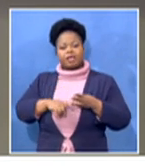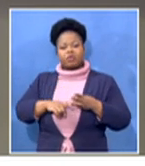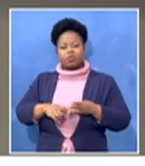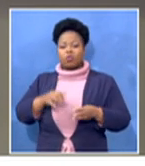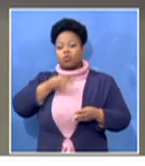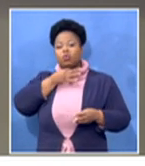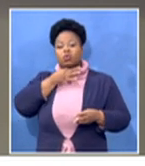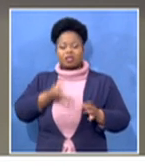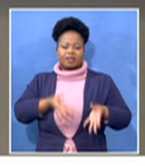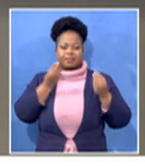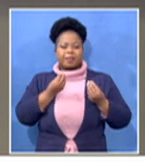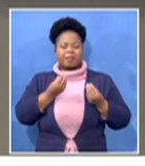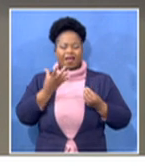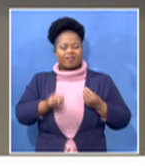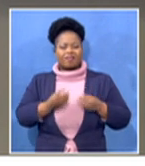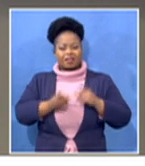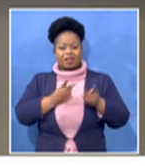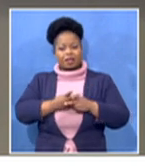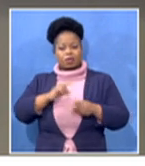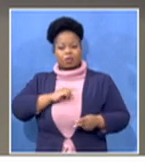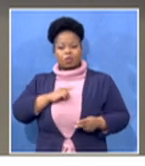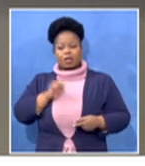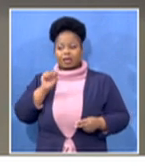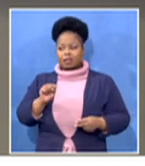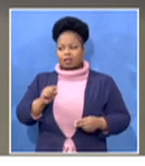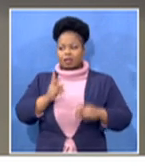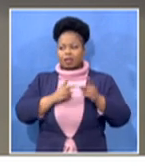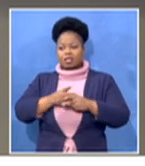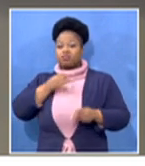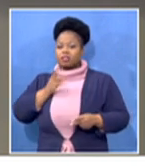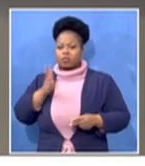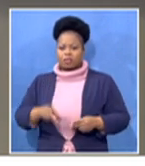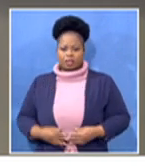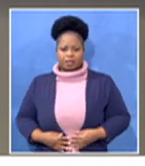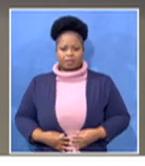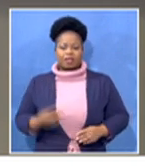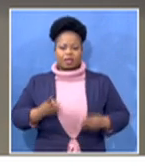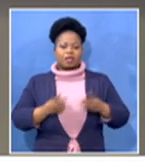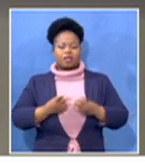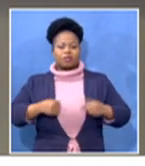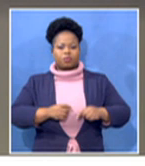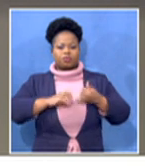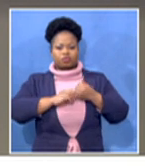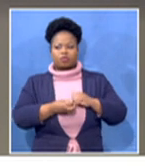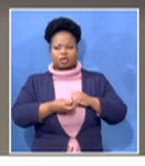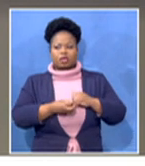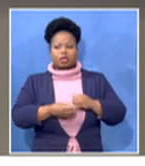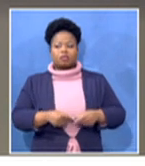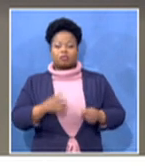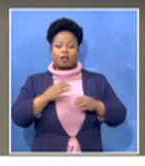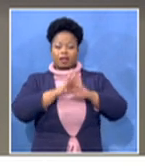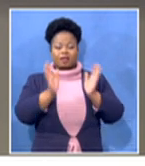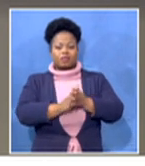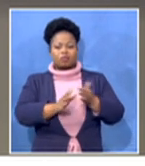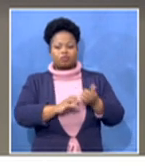risk. And the fact of the matter is you're going to put them at risk. So we really are trying to deliver a message, trying to get to the hearts